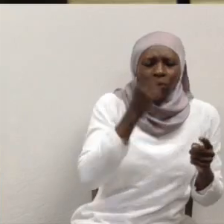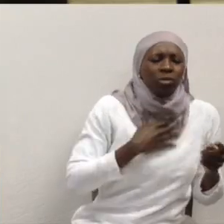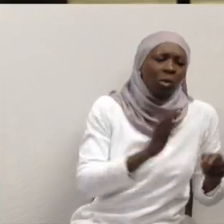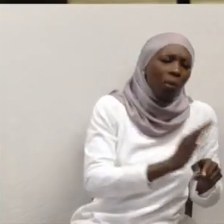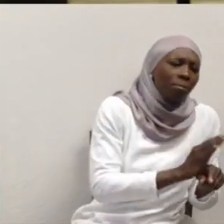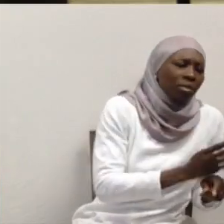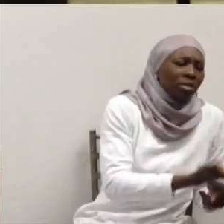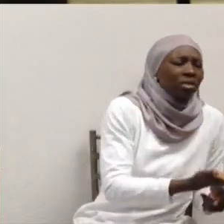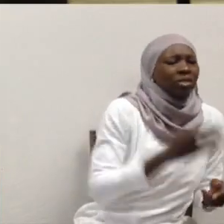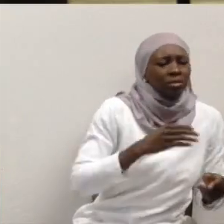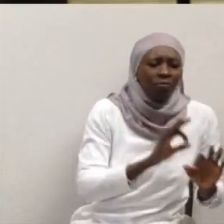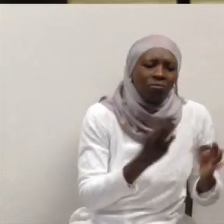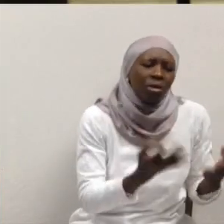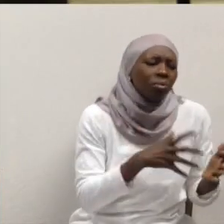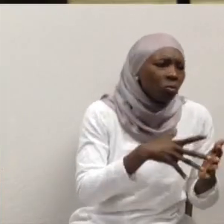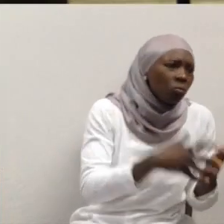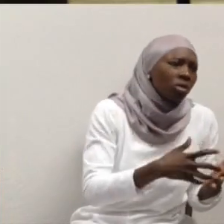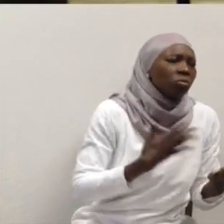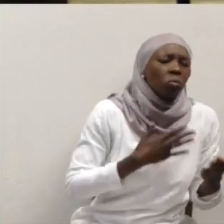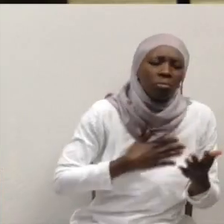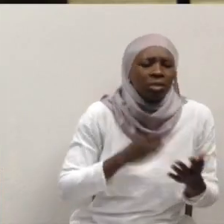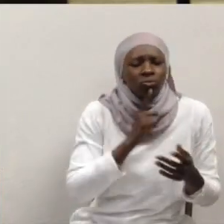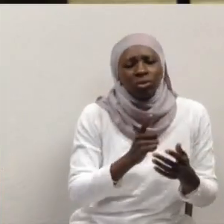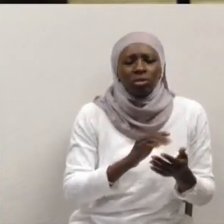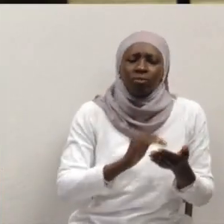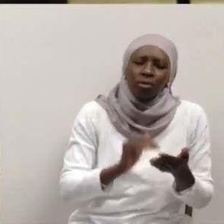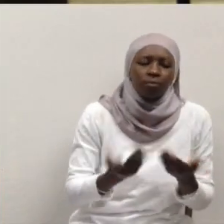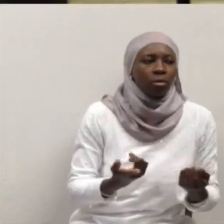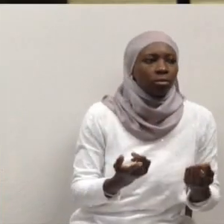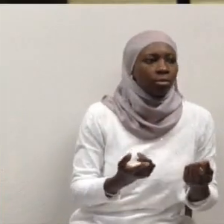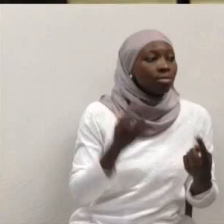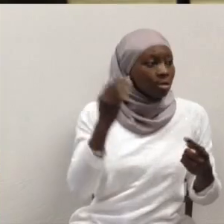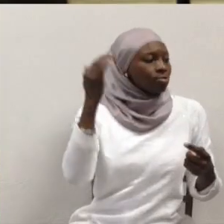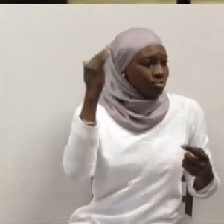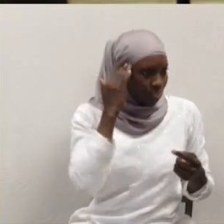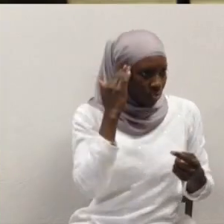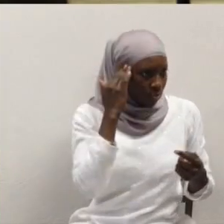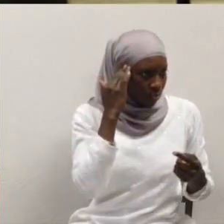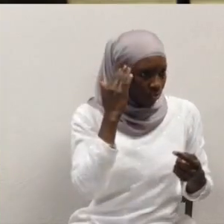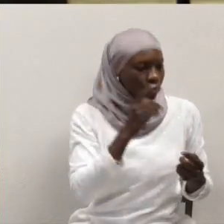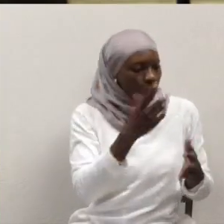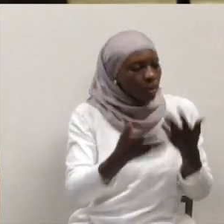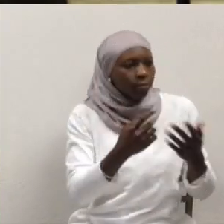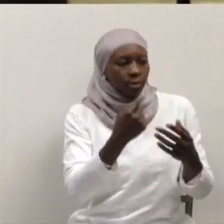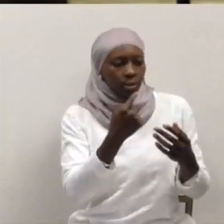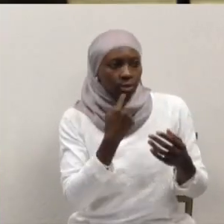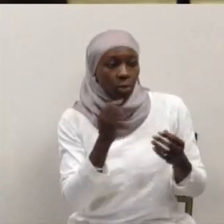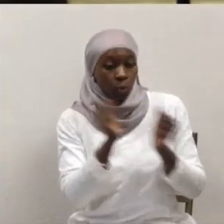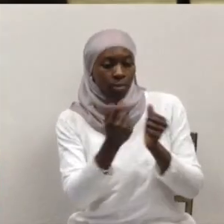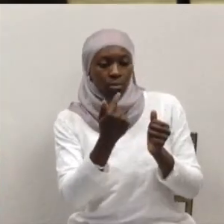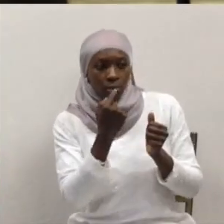to get away with it. They say with their tongues what is not within their hearts. And this